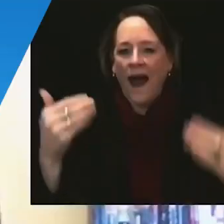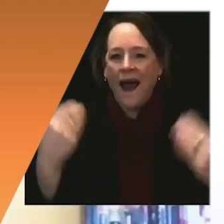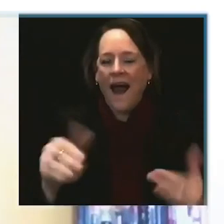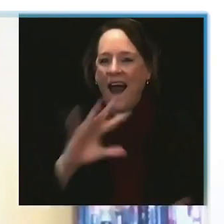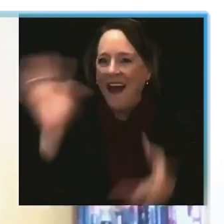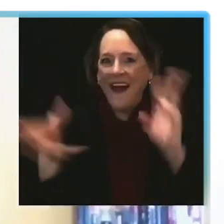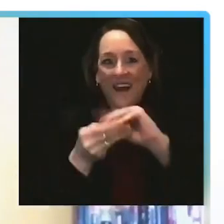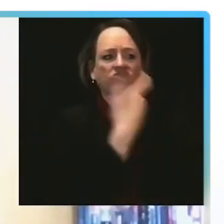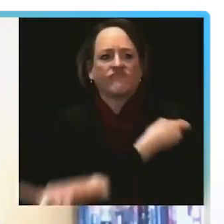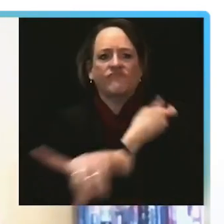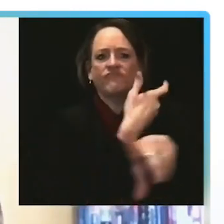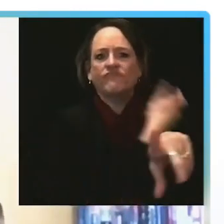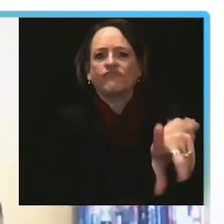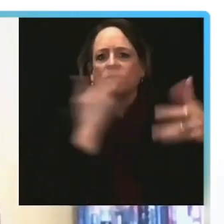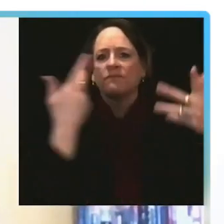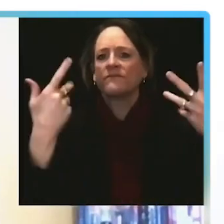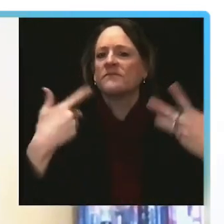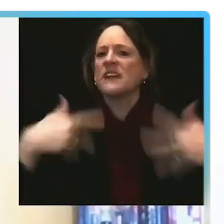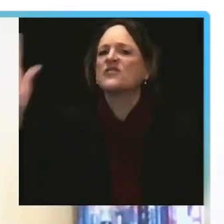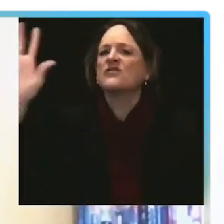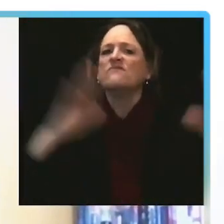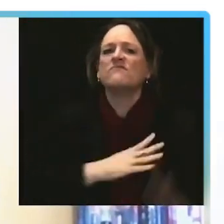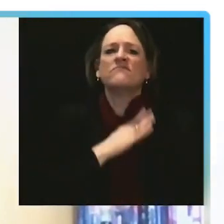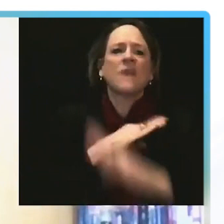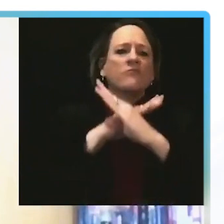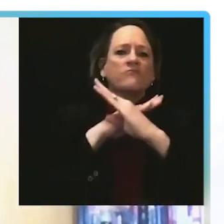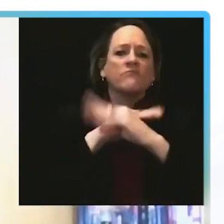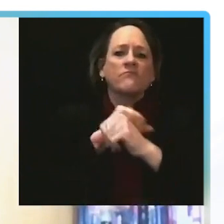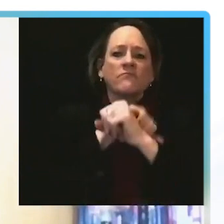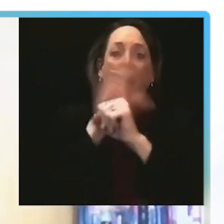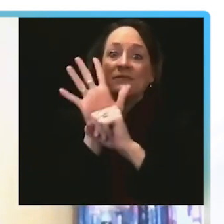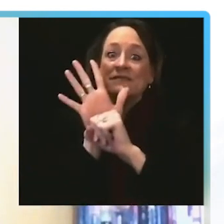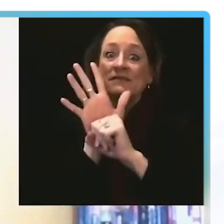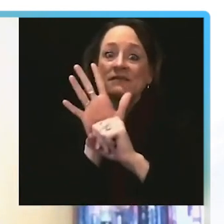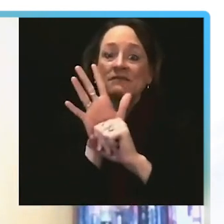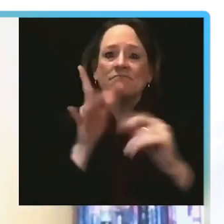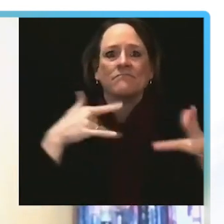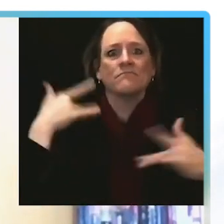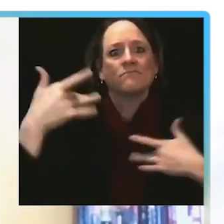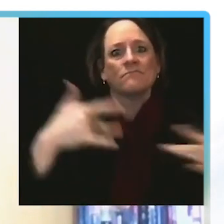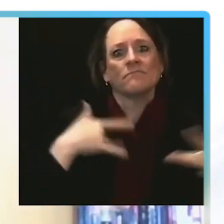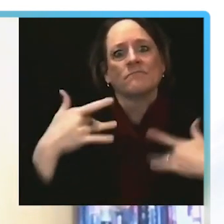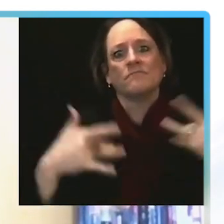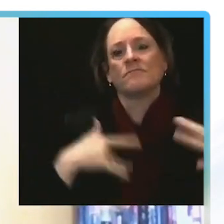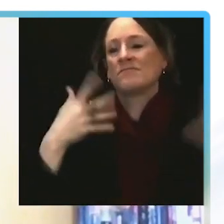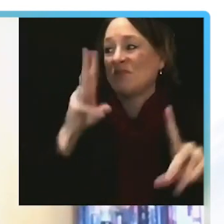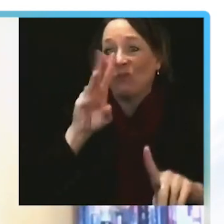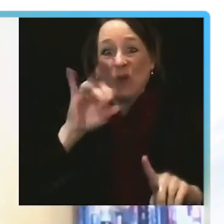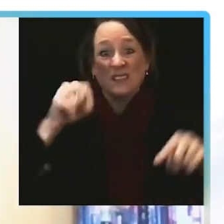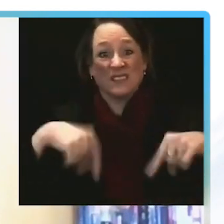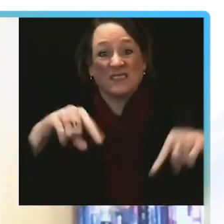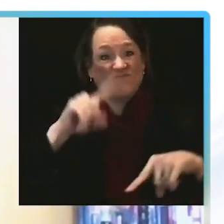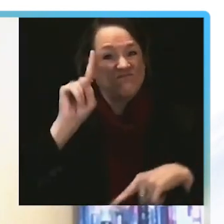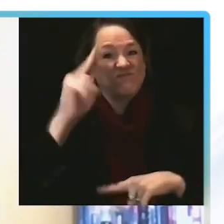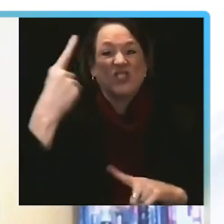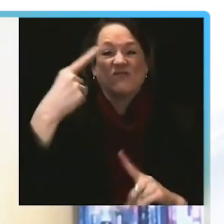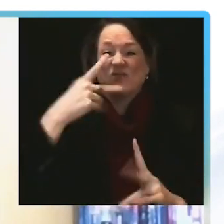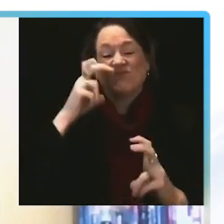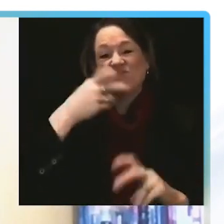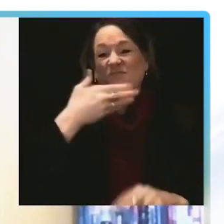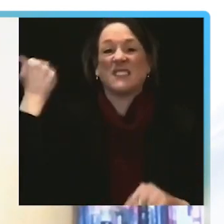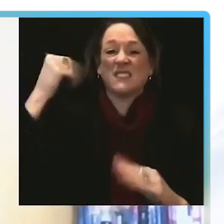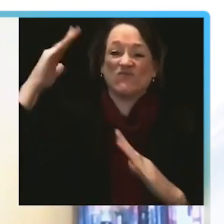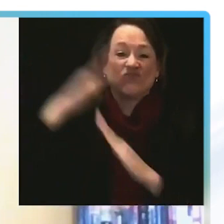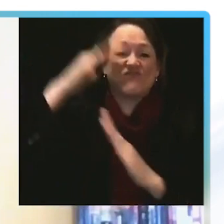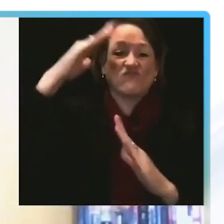We are on a roll. We are one of the top states in the nation for vaccine administration, and over 40%